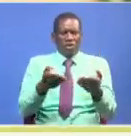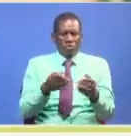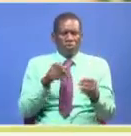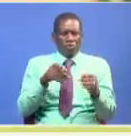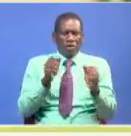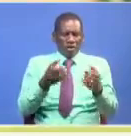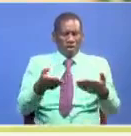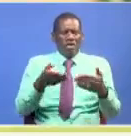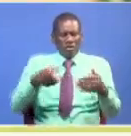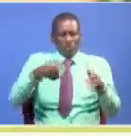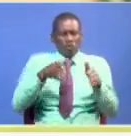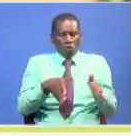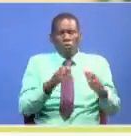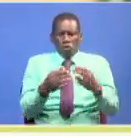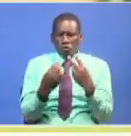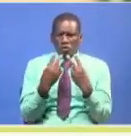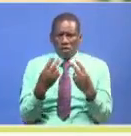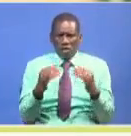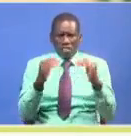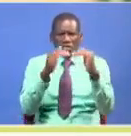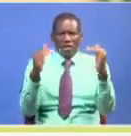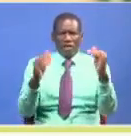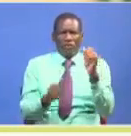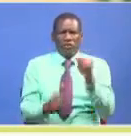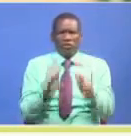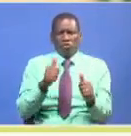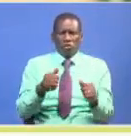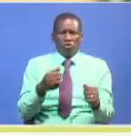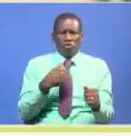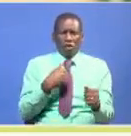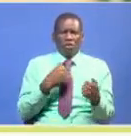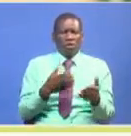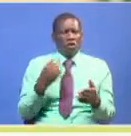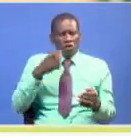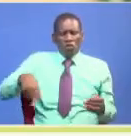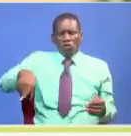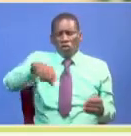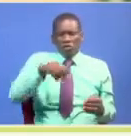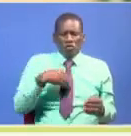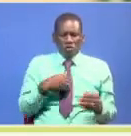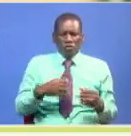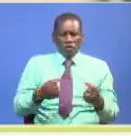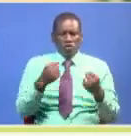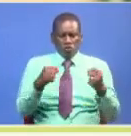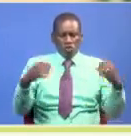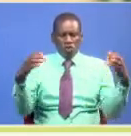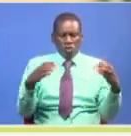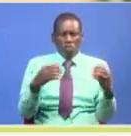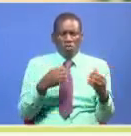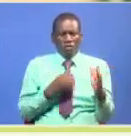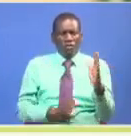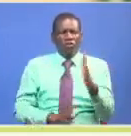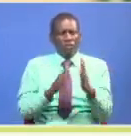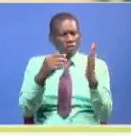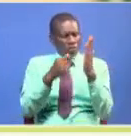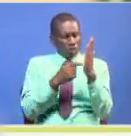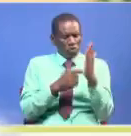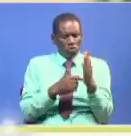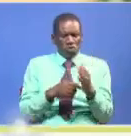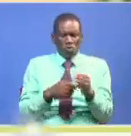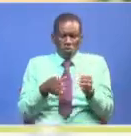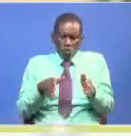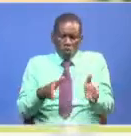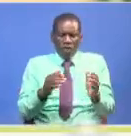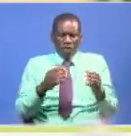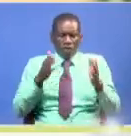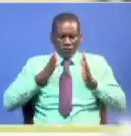give us an opportunity to see the levels that we are. For us to have an holistic team, we have to develop the technical, the tactical, the